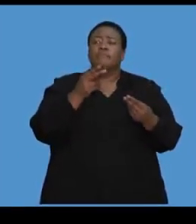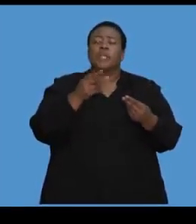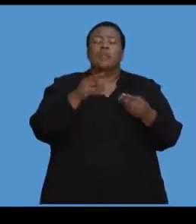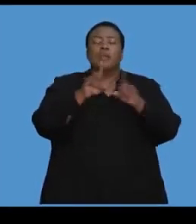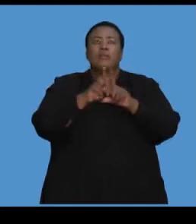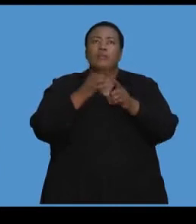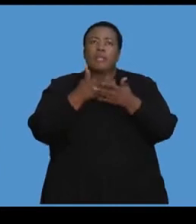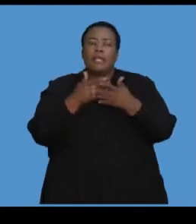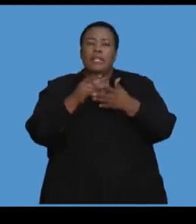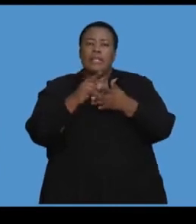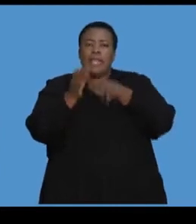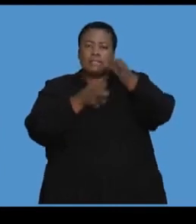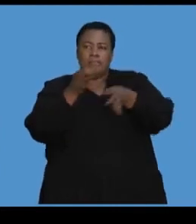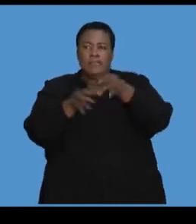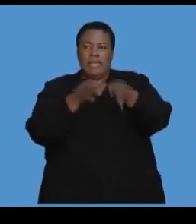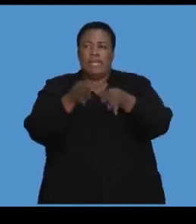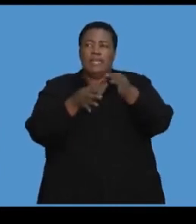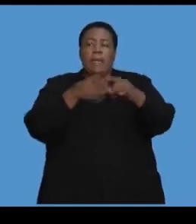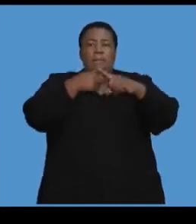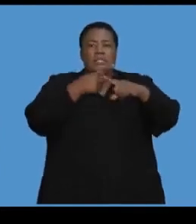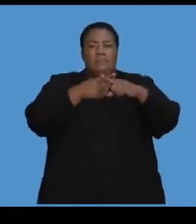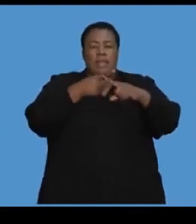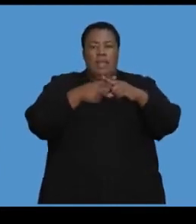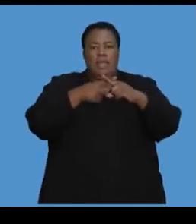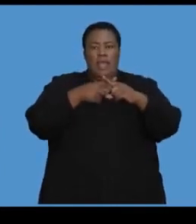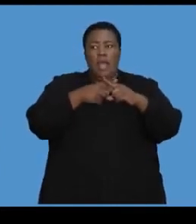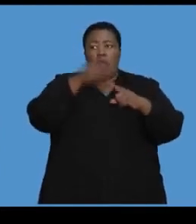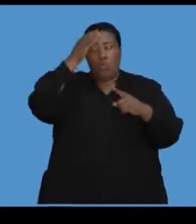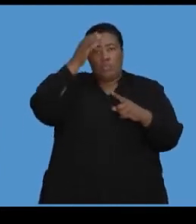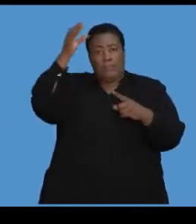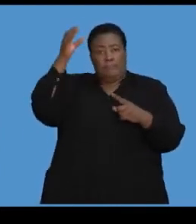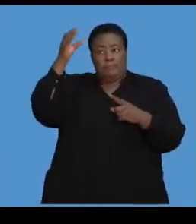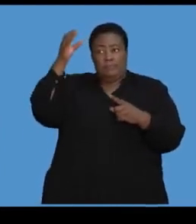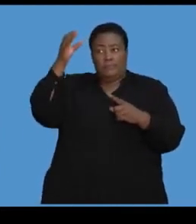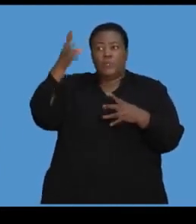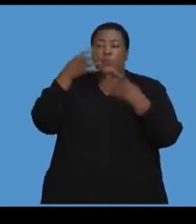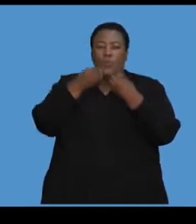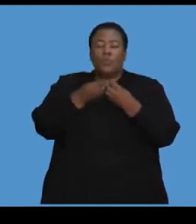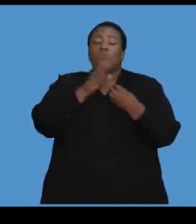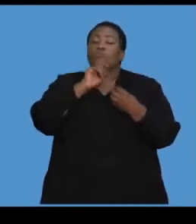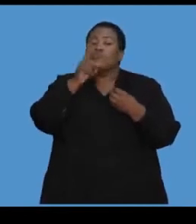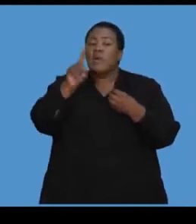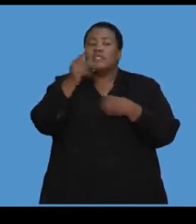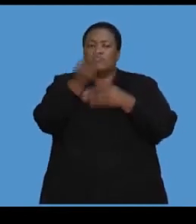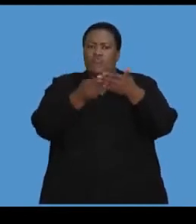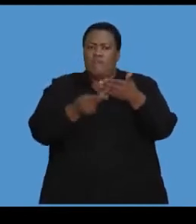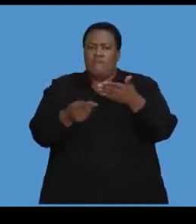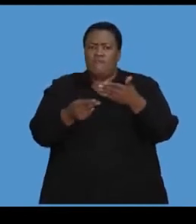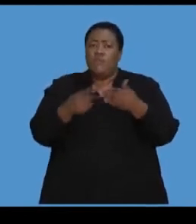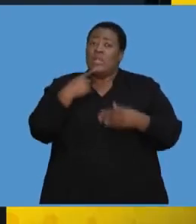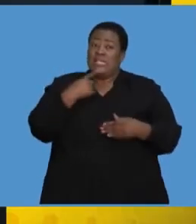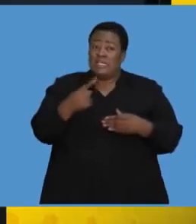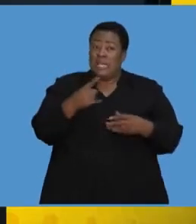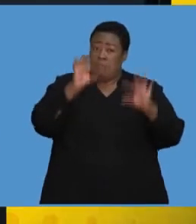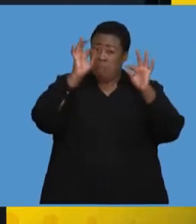explain the multiplier concept with the aid of a well-labeled graph. Right, guys? Normally when they say with the aid of a well-labeled